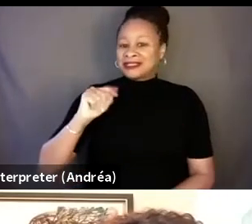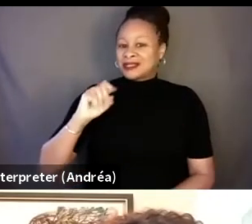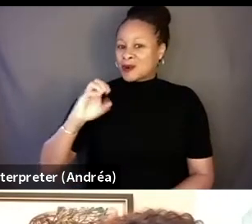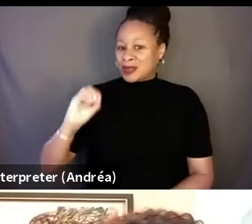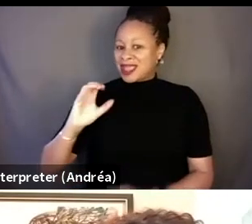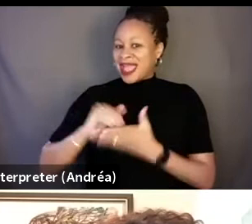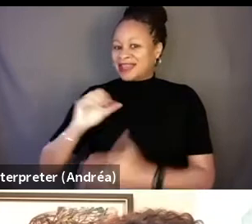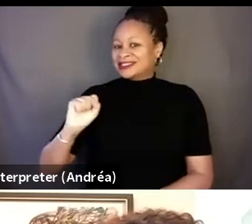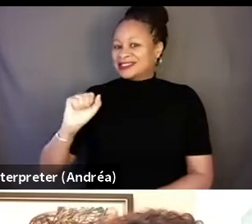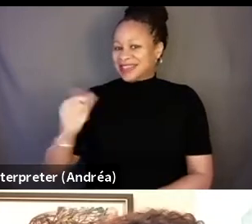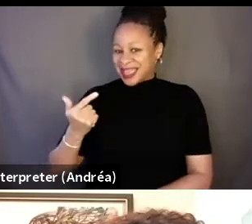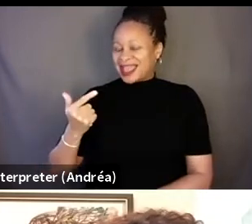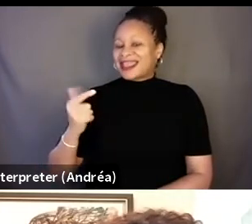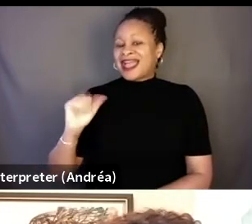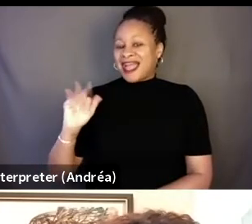pteoe@sagaftra.org. That's